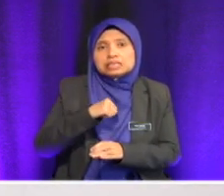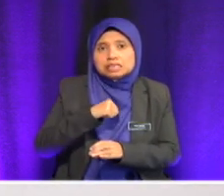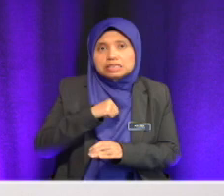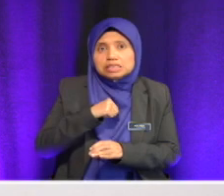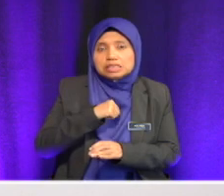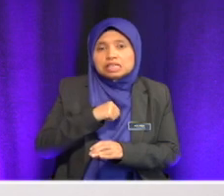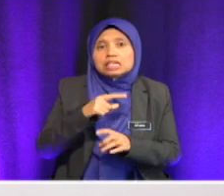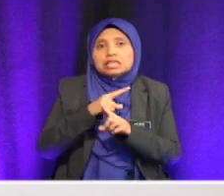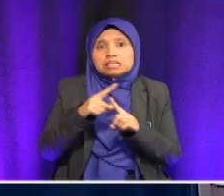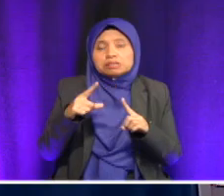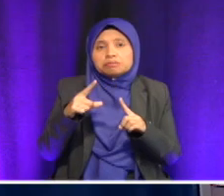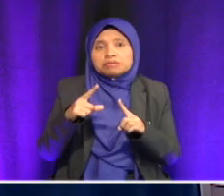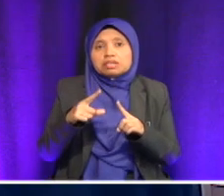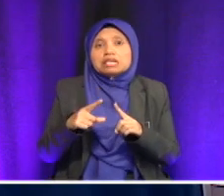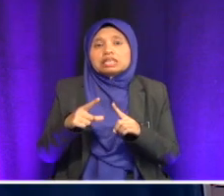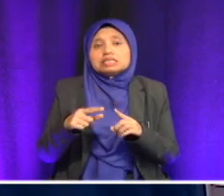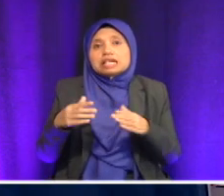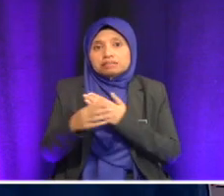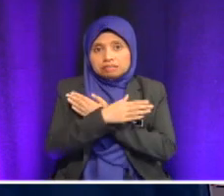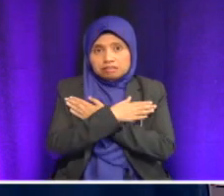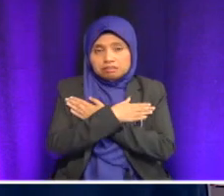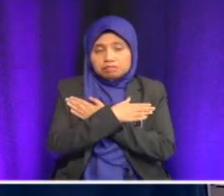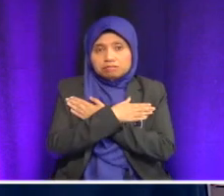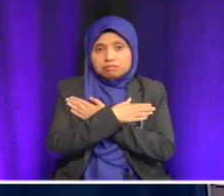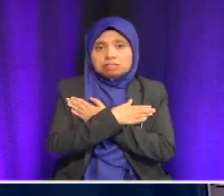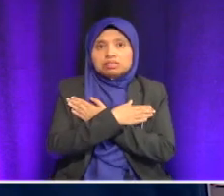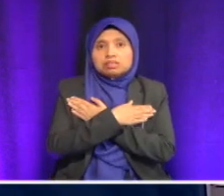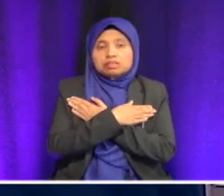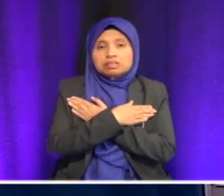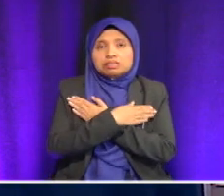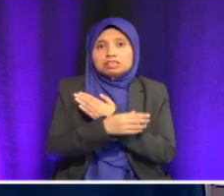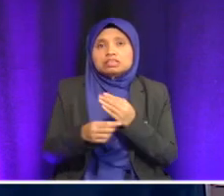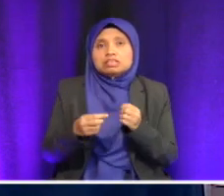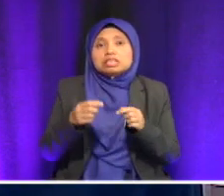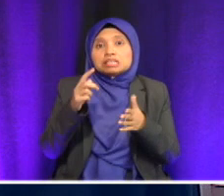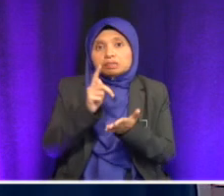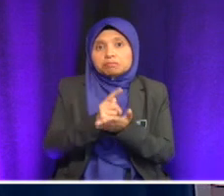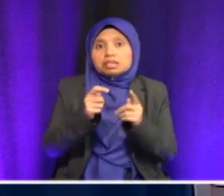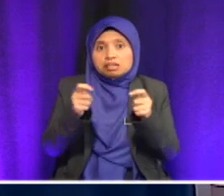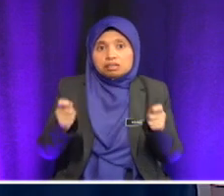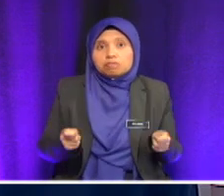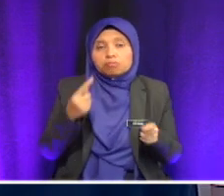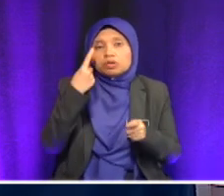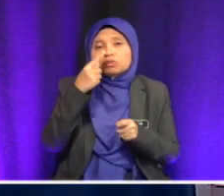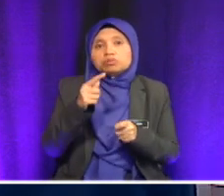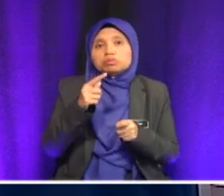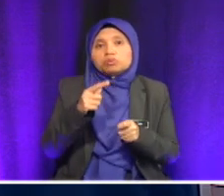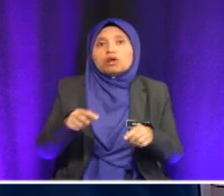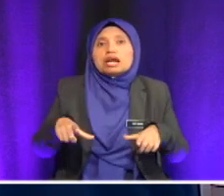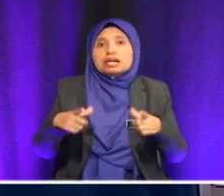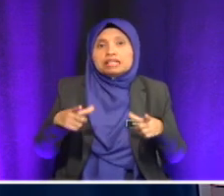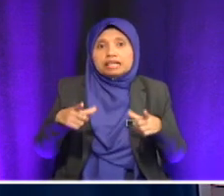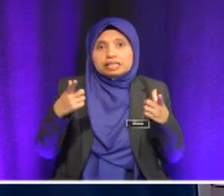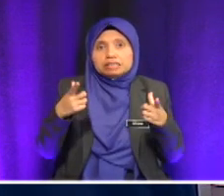bits of wood from trees, leaves, or grass. They even store their tools in a safe place to use at a later time. Another thing they